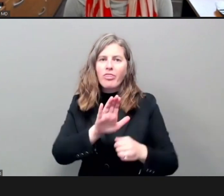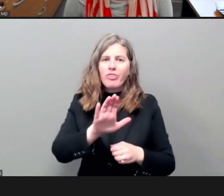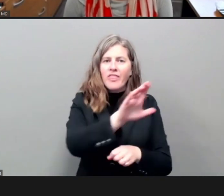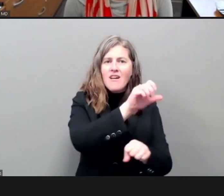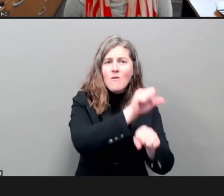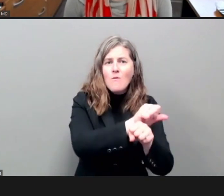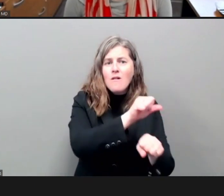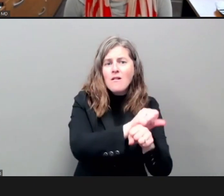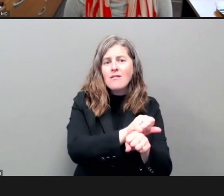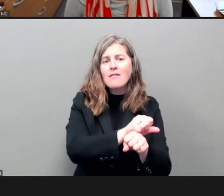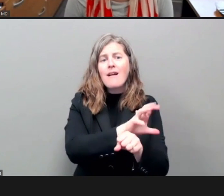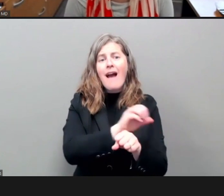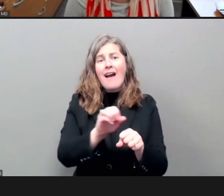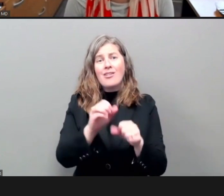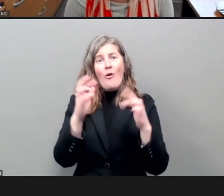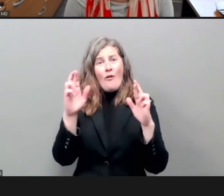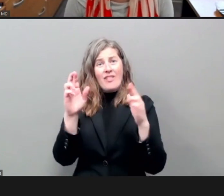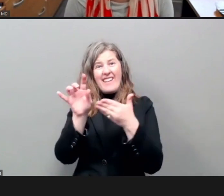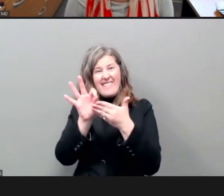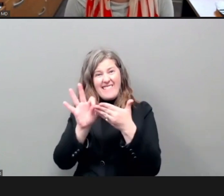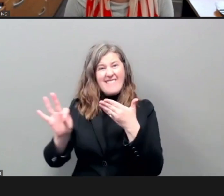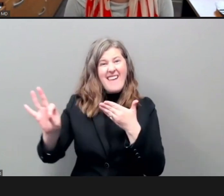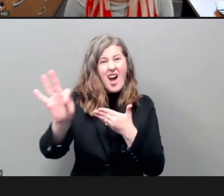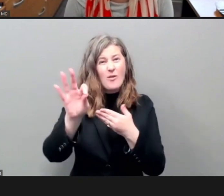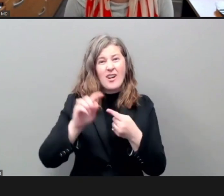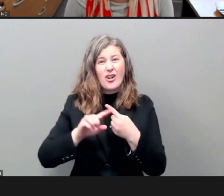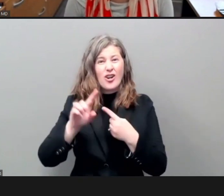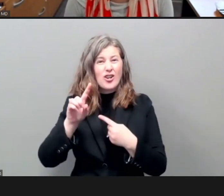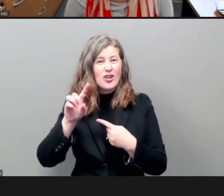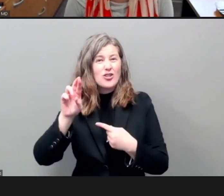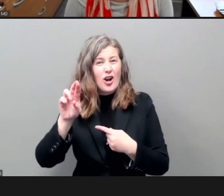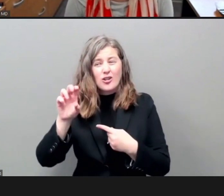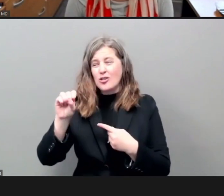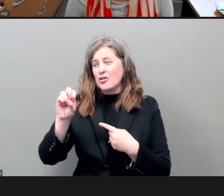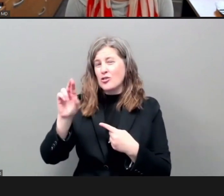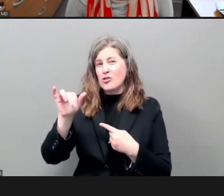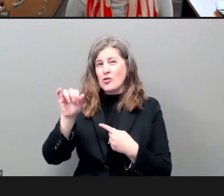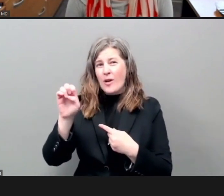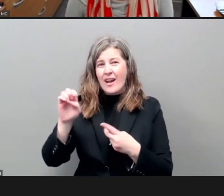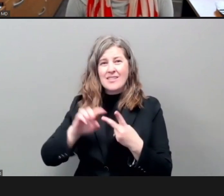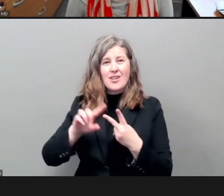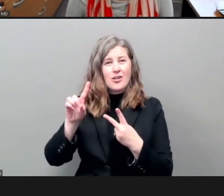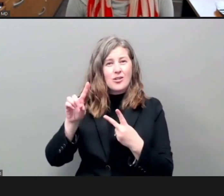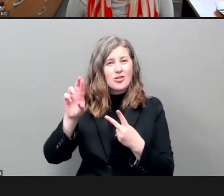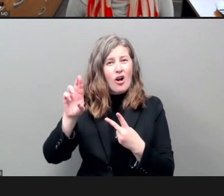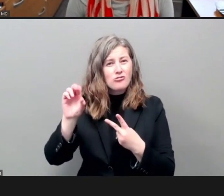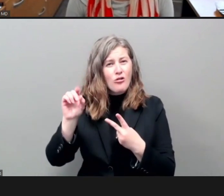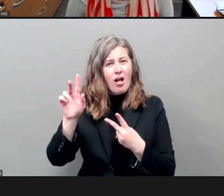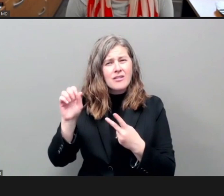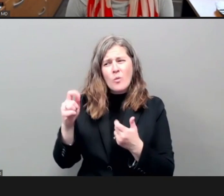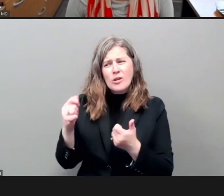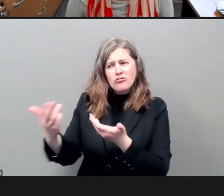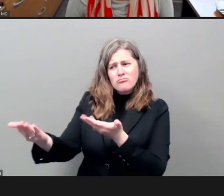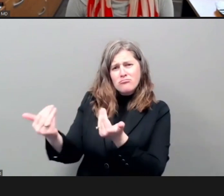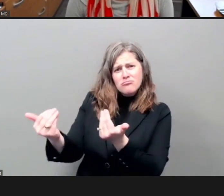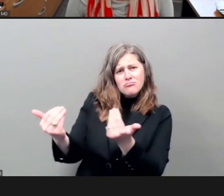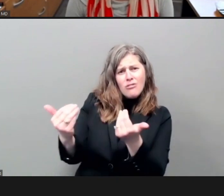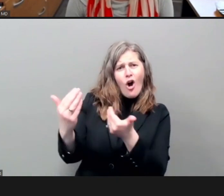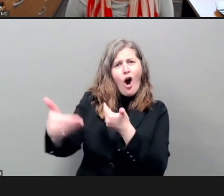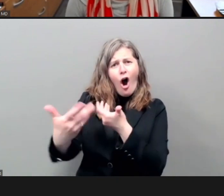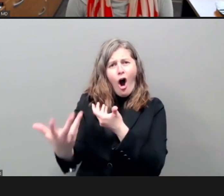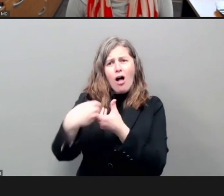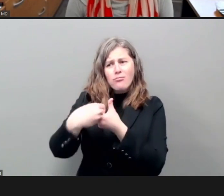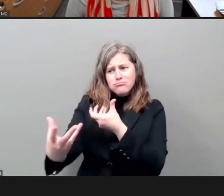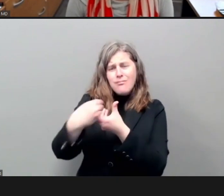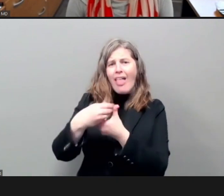appropriate time, 9 weeks from now, Dr. Scrace, Dr. Collins, we need to bring in every one of our partners and thank them directly